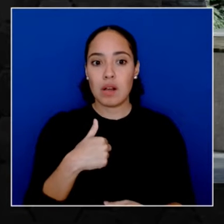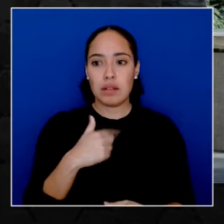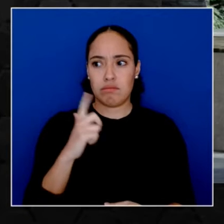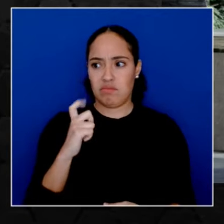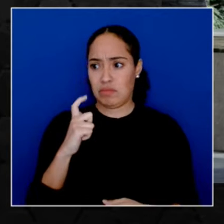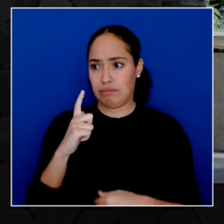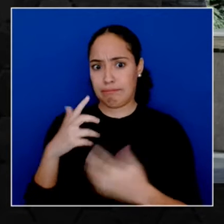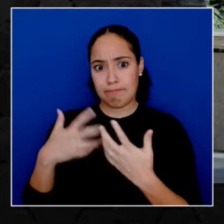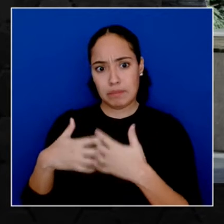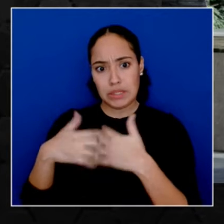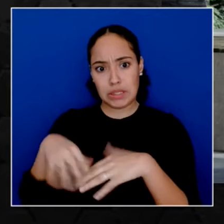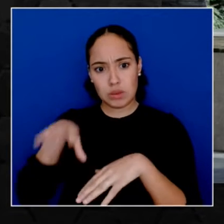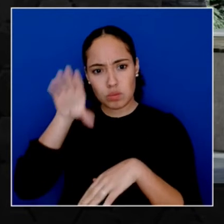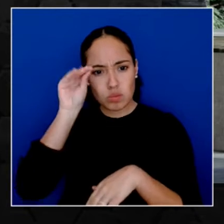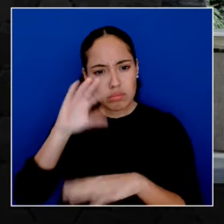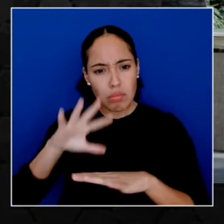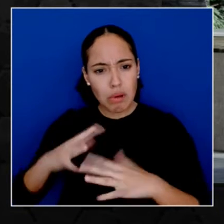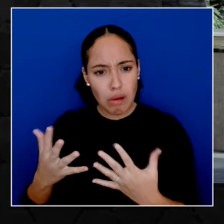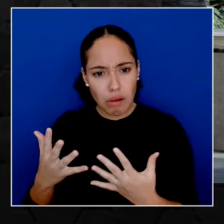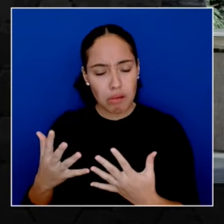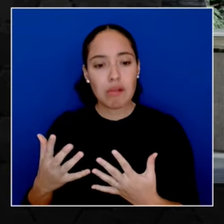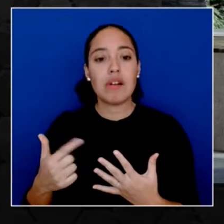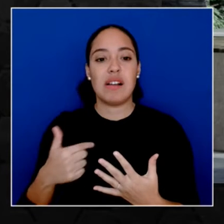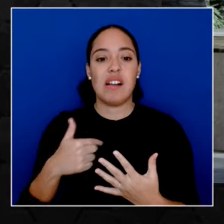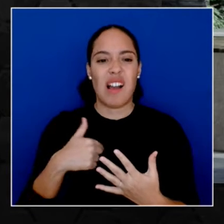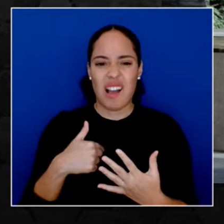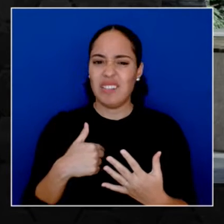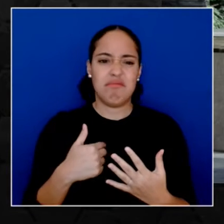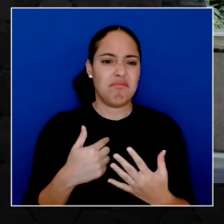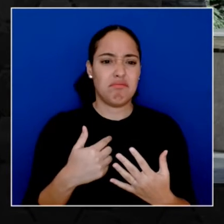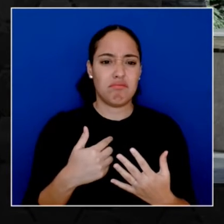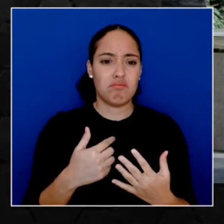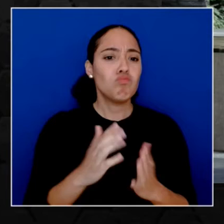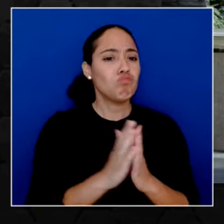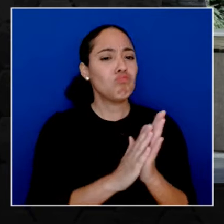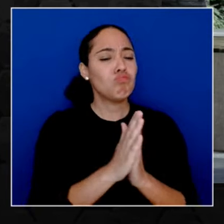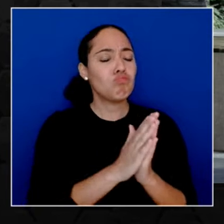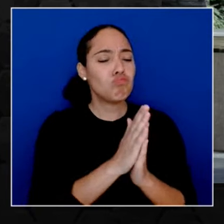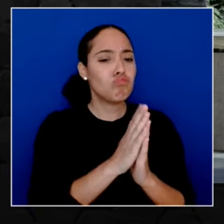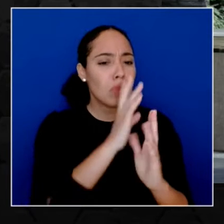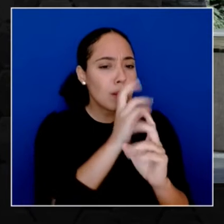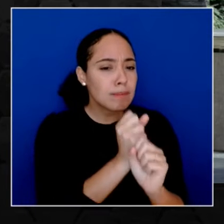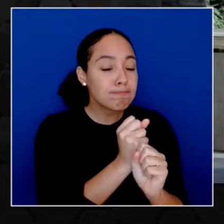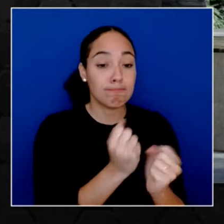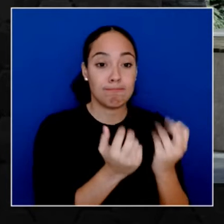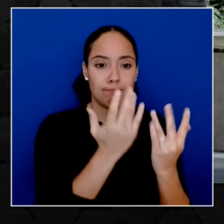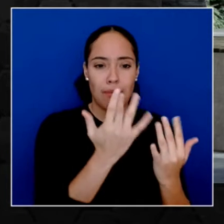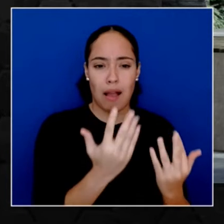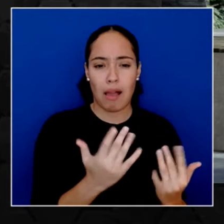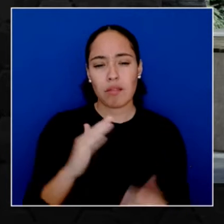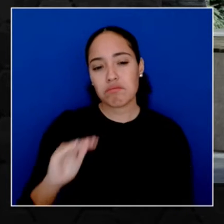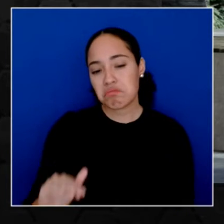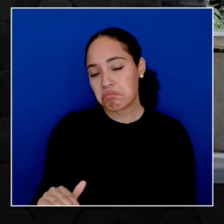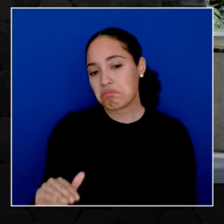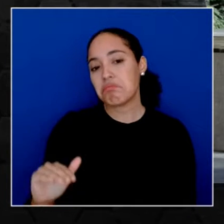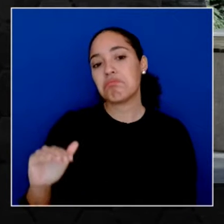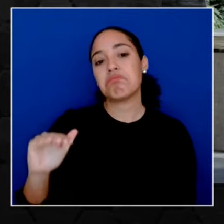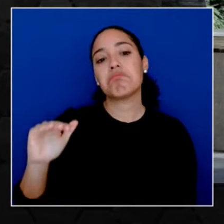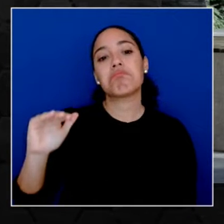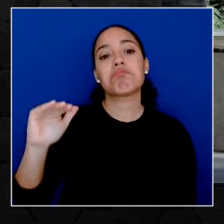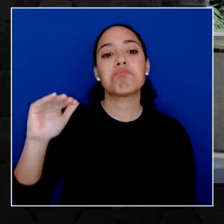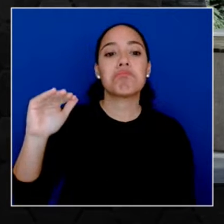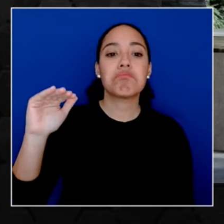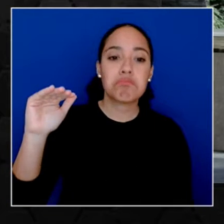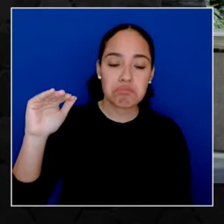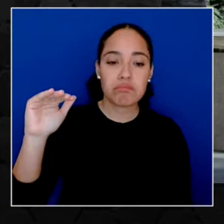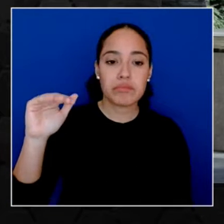was I was pretty interested in maths since a young age. And somewhere along the line, I found something as simple